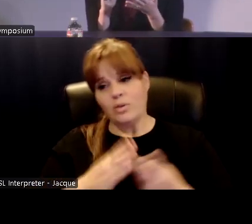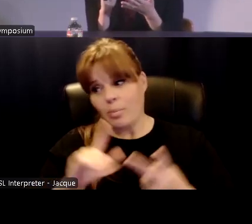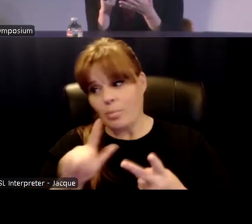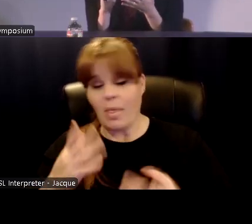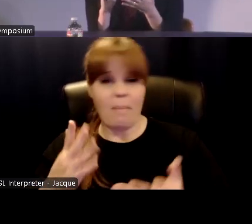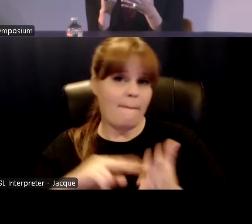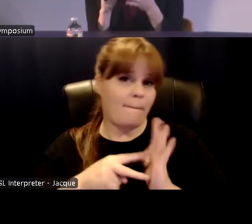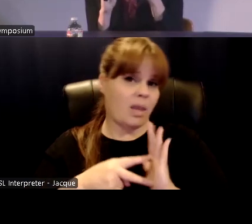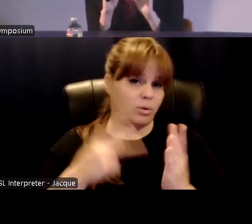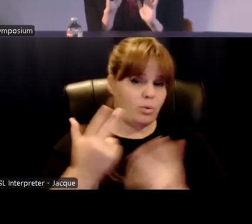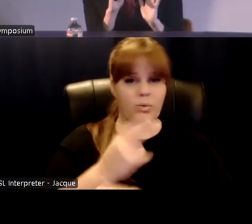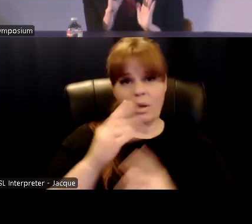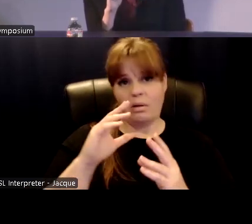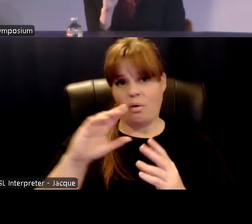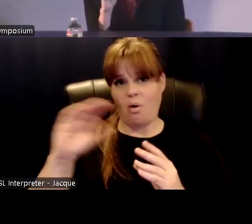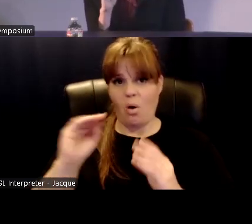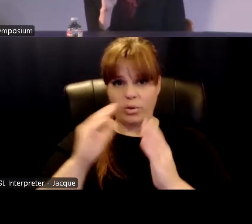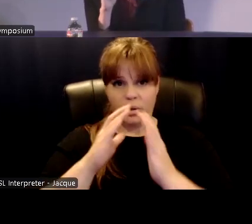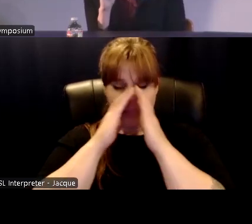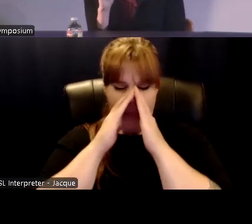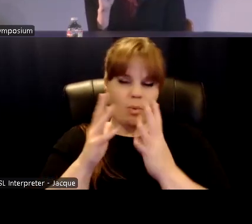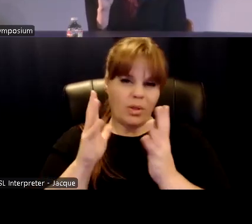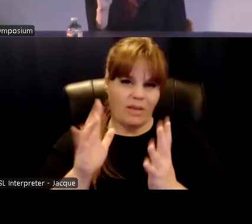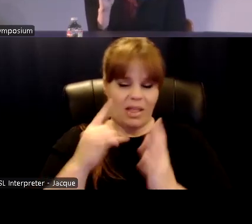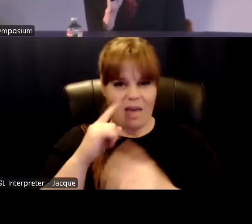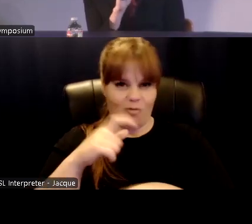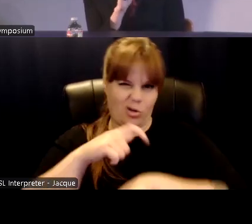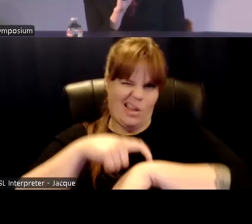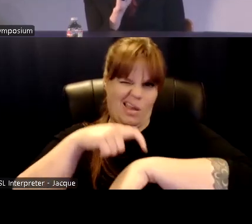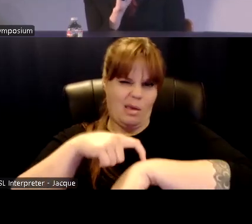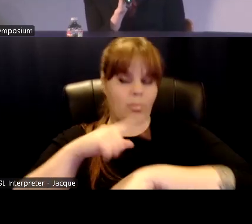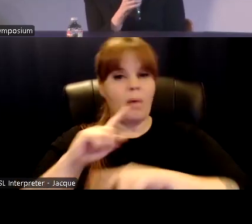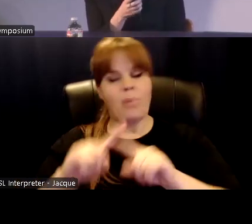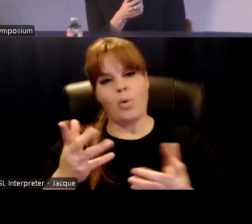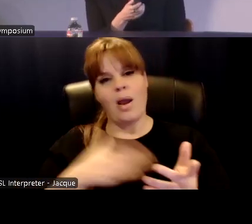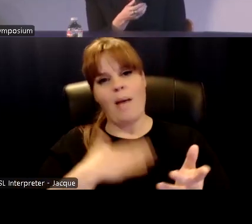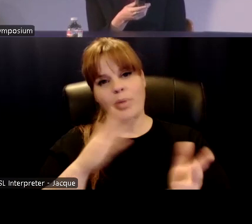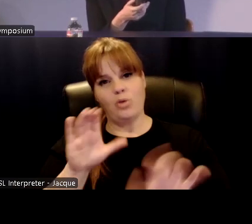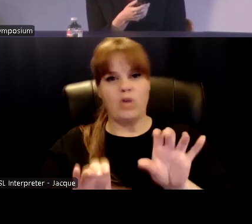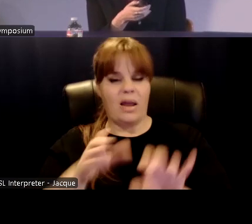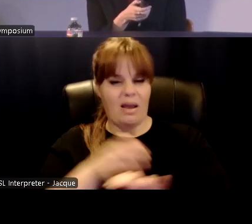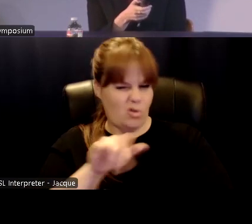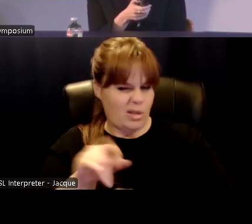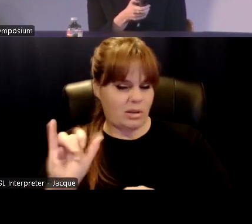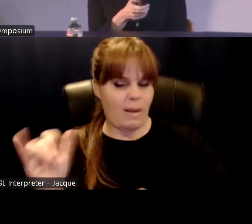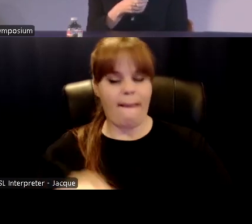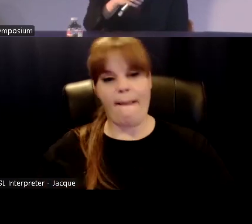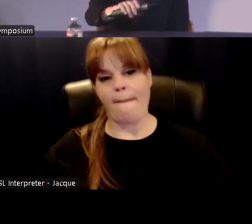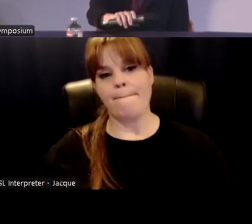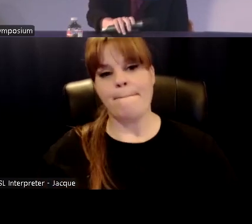their conditions. So I'll leave it at that for the sake of time, but we're happy to chat after this as well. Thank you very